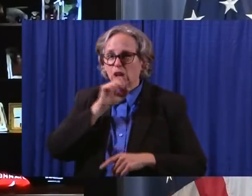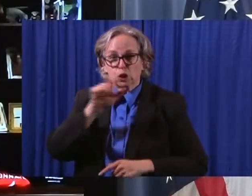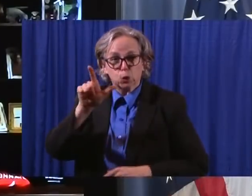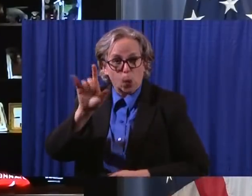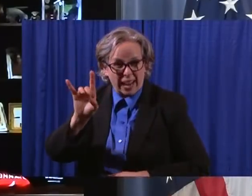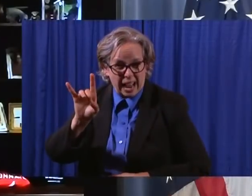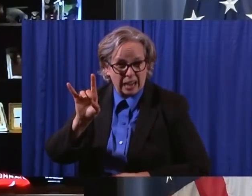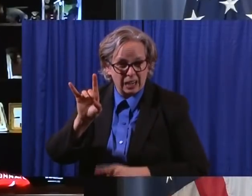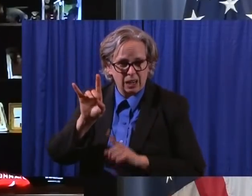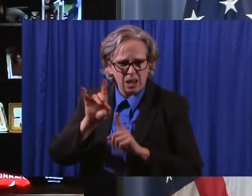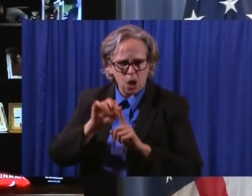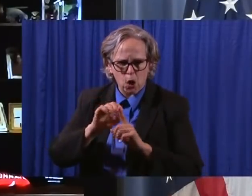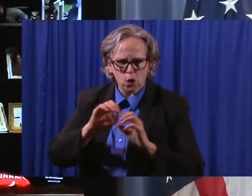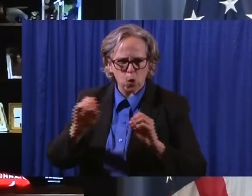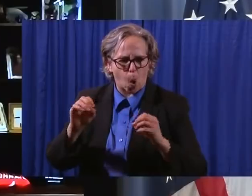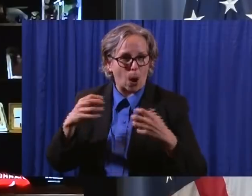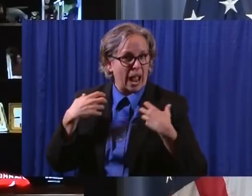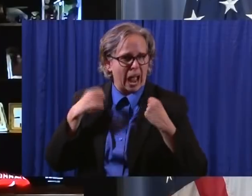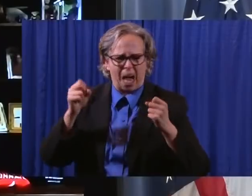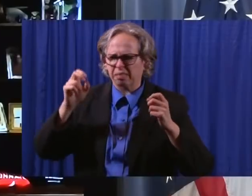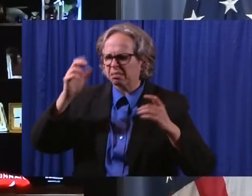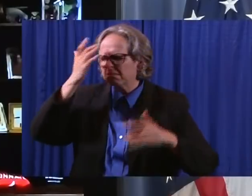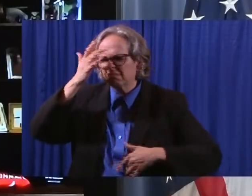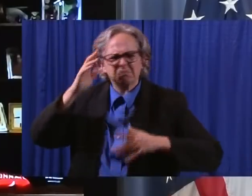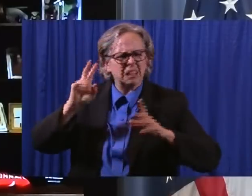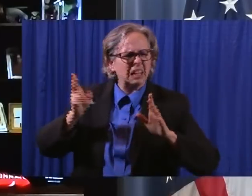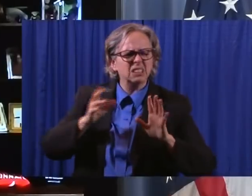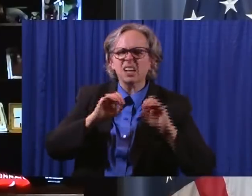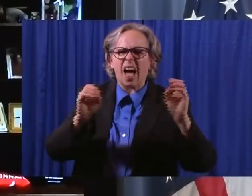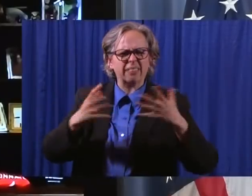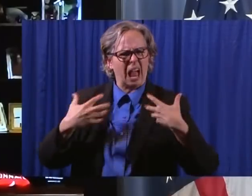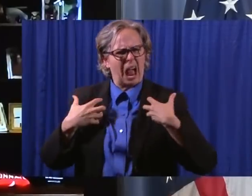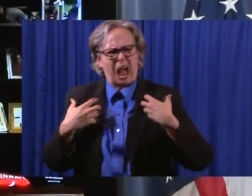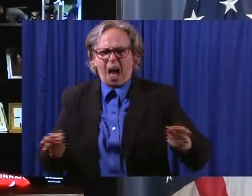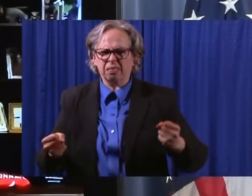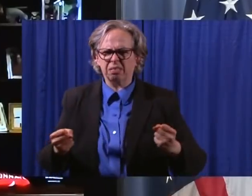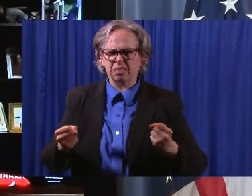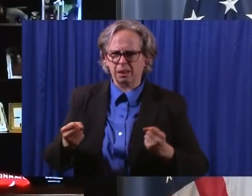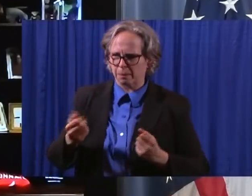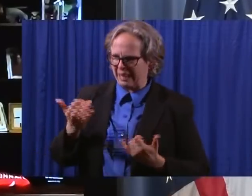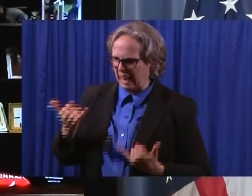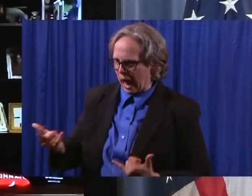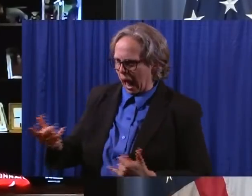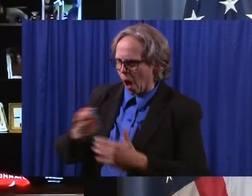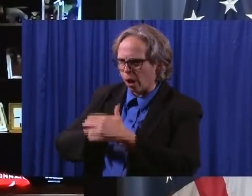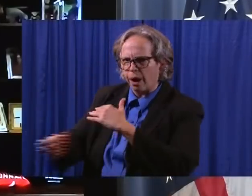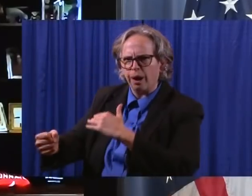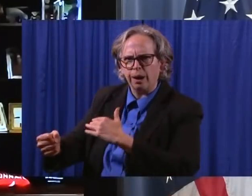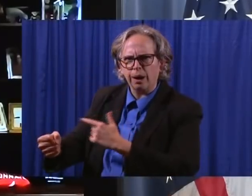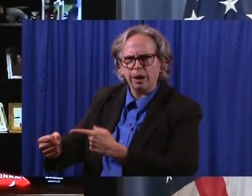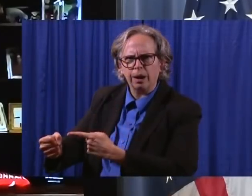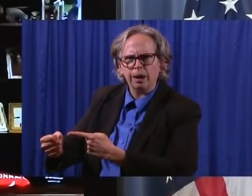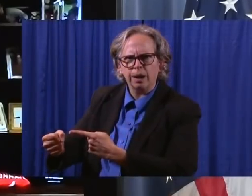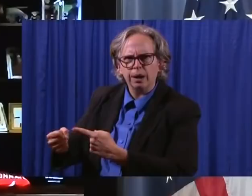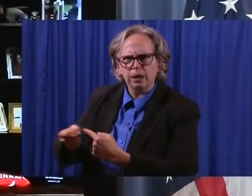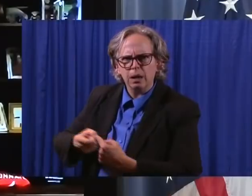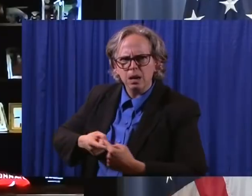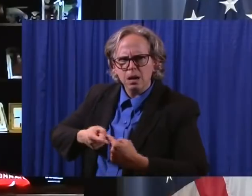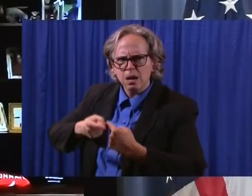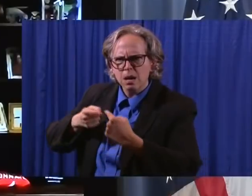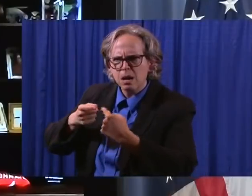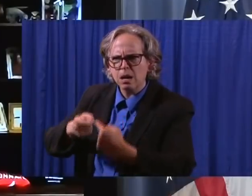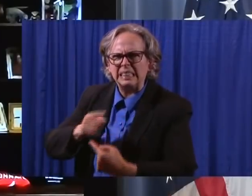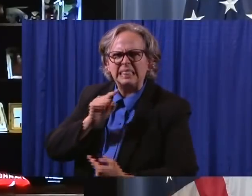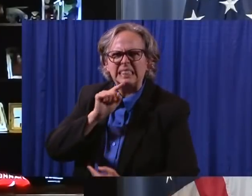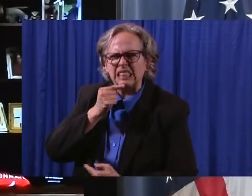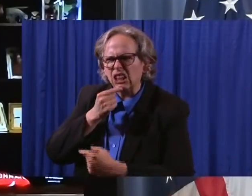pre-existing conditions. Now that's the exception than the rule, but the point being is that it is still a a very serious